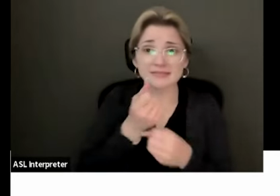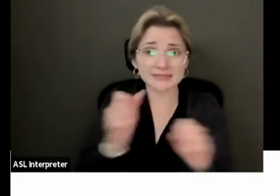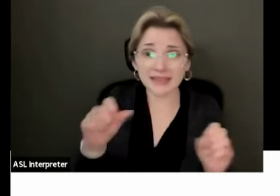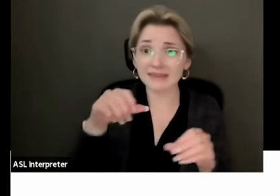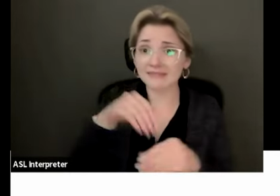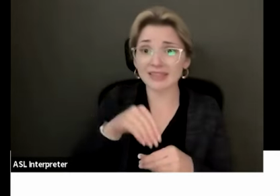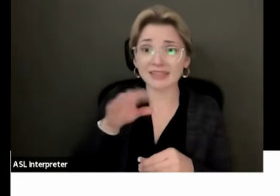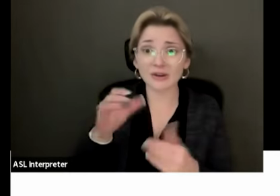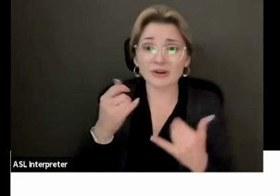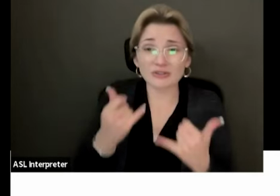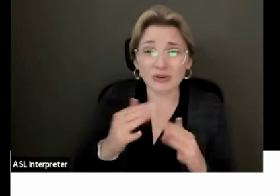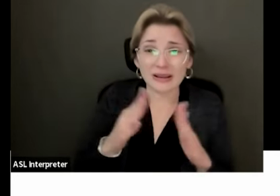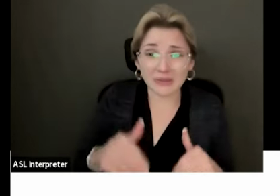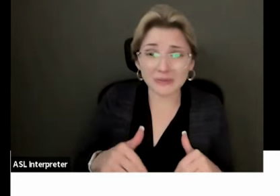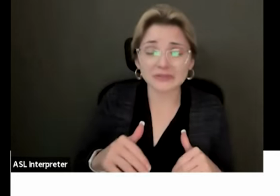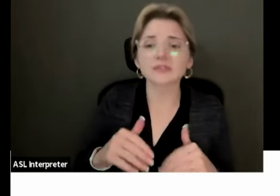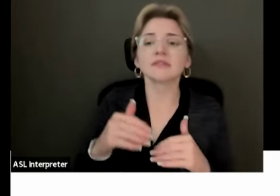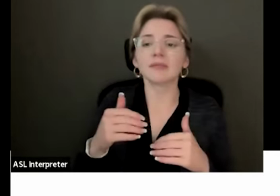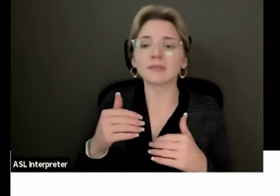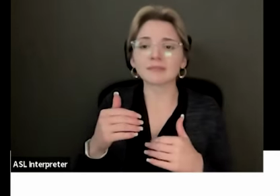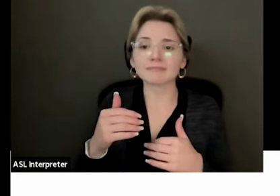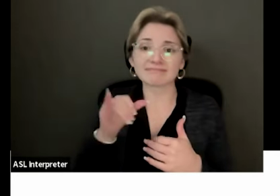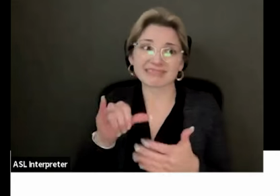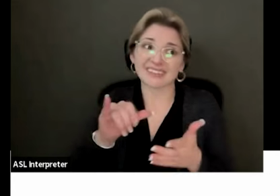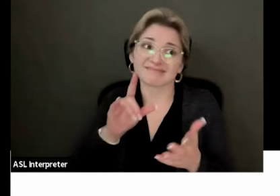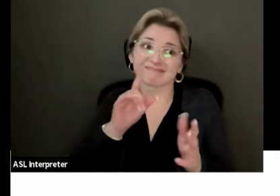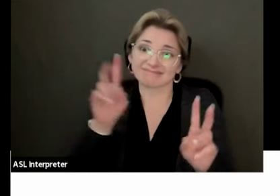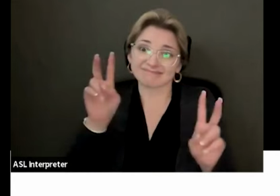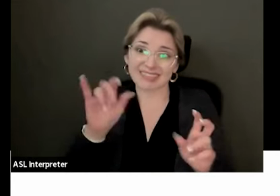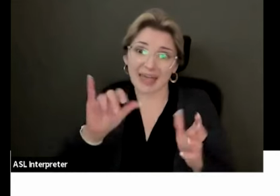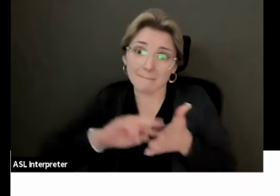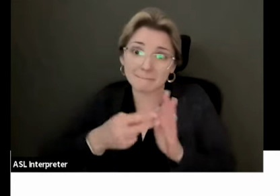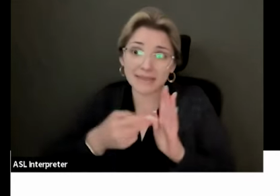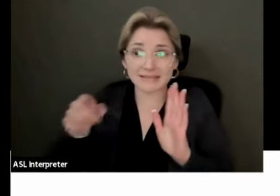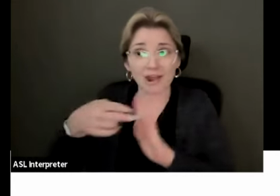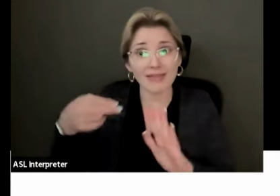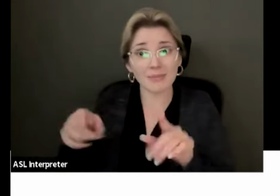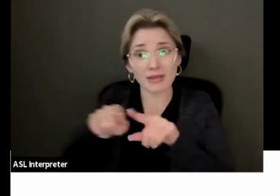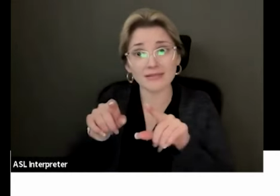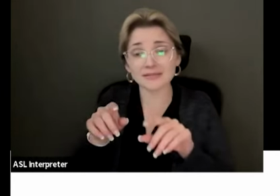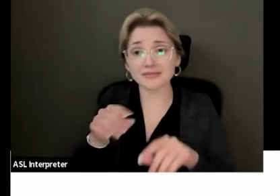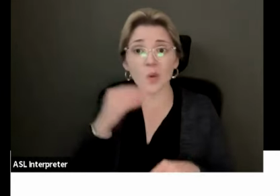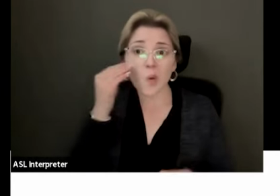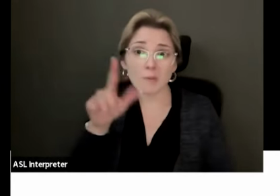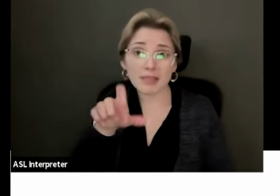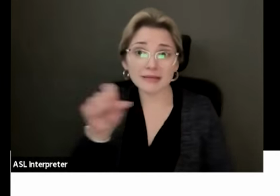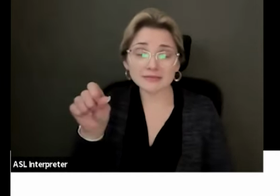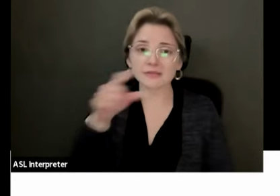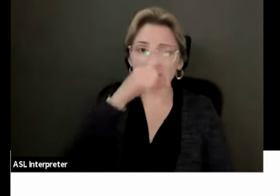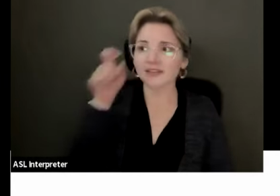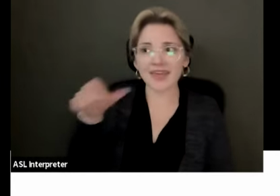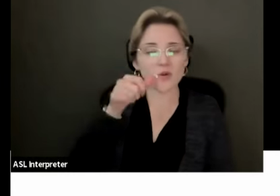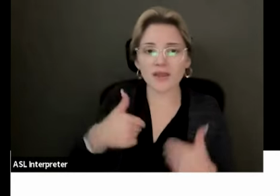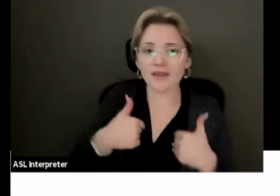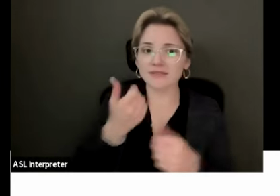current housing units, in some ways they really are homeless because they do not have a safe place to